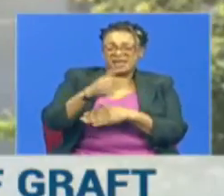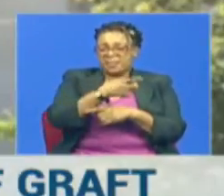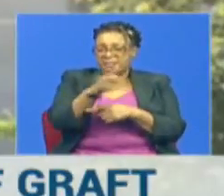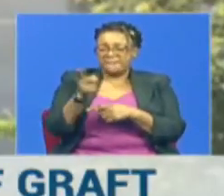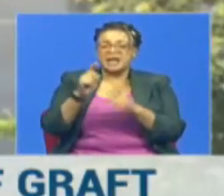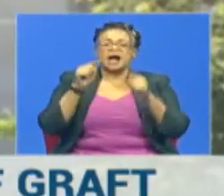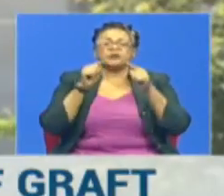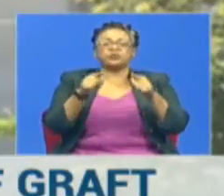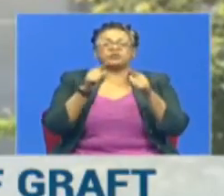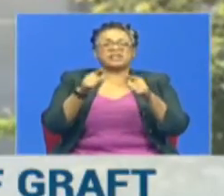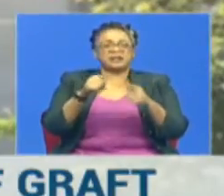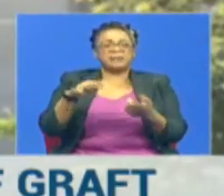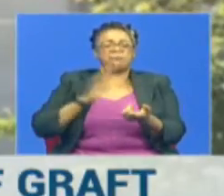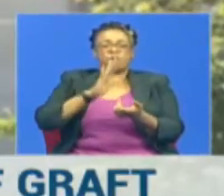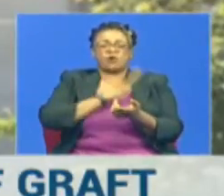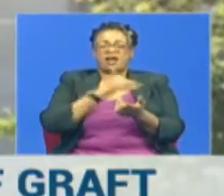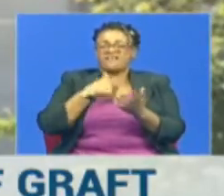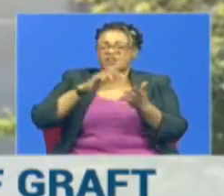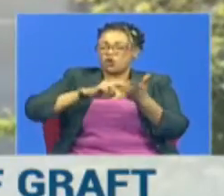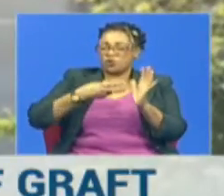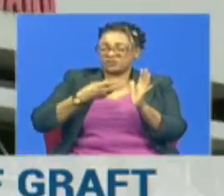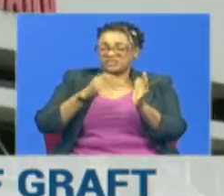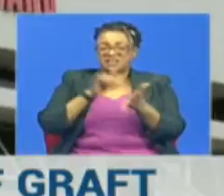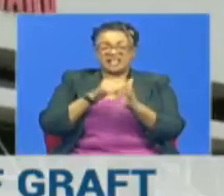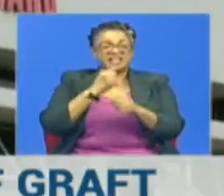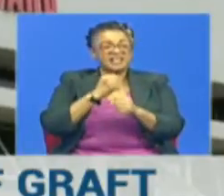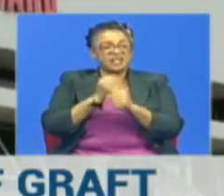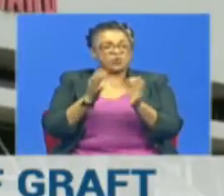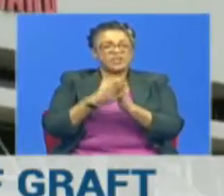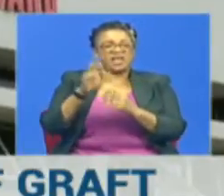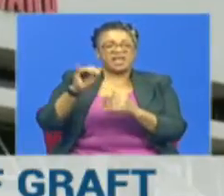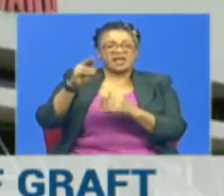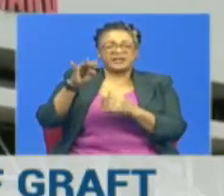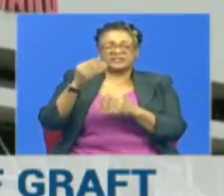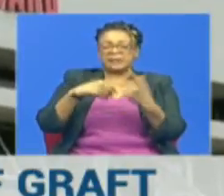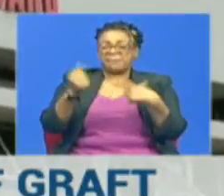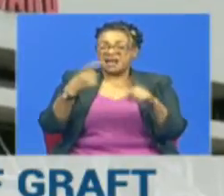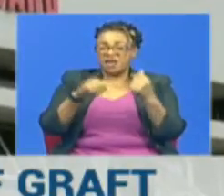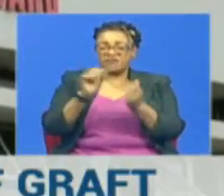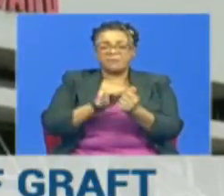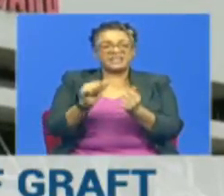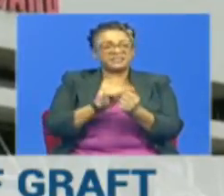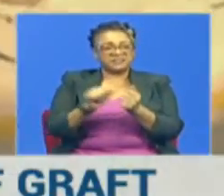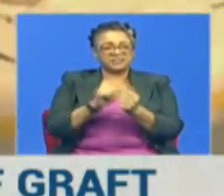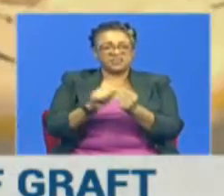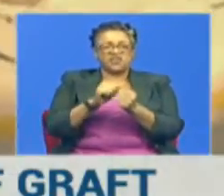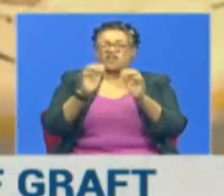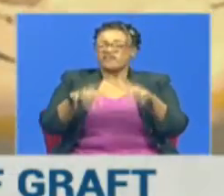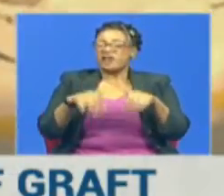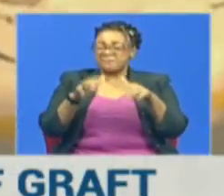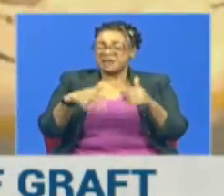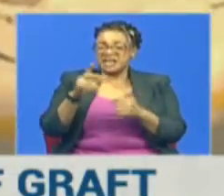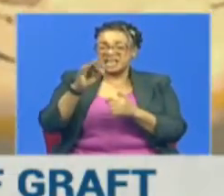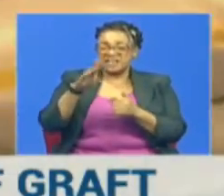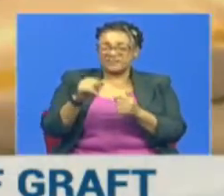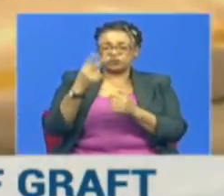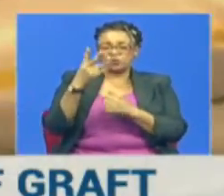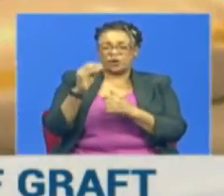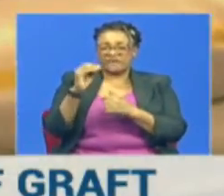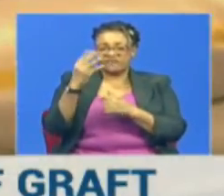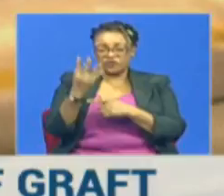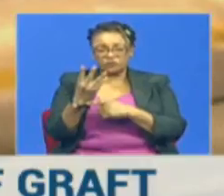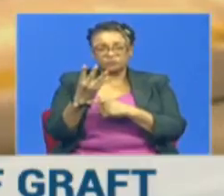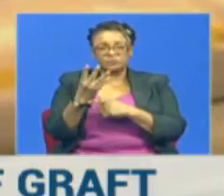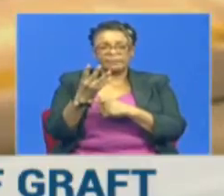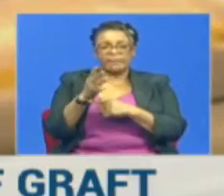board of breaching a contract it had entered with Erad Supplies for the supply of maize for famine relief in 2004.